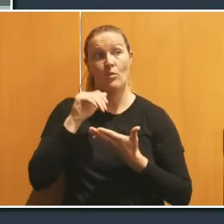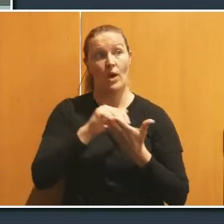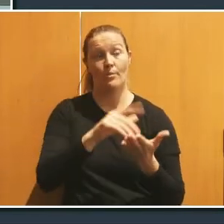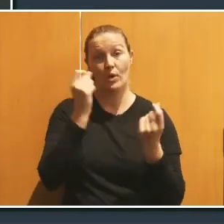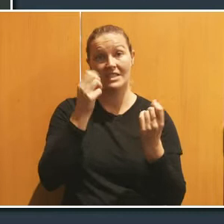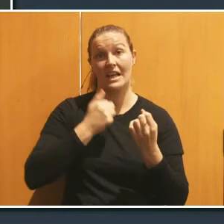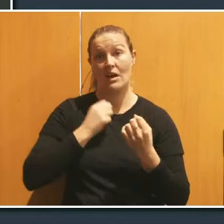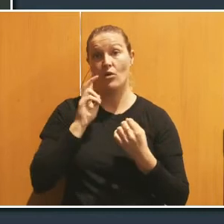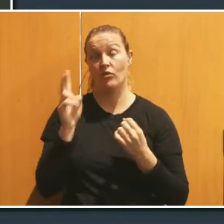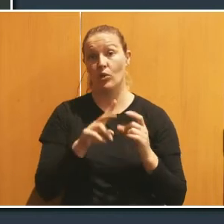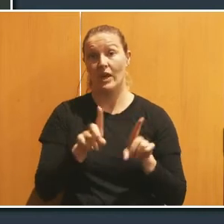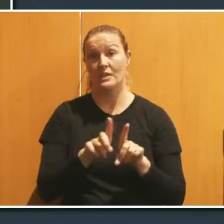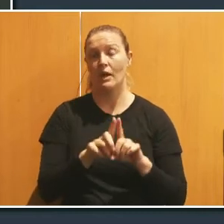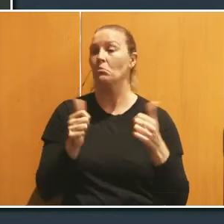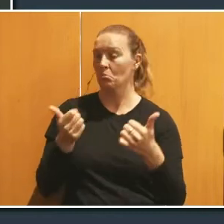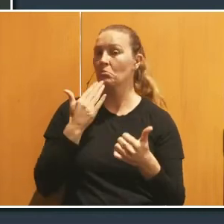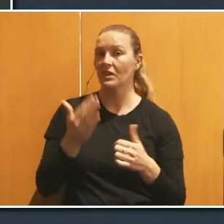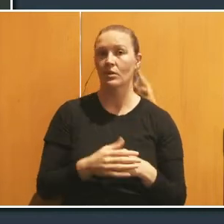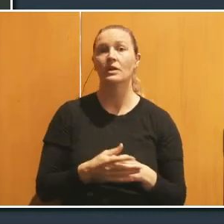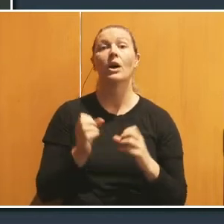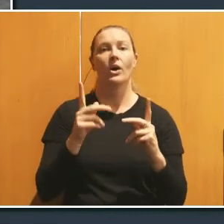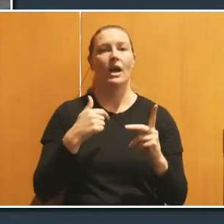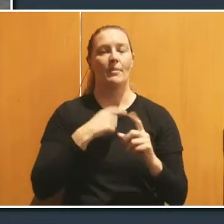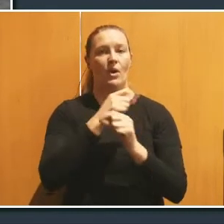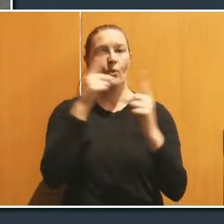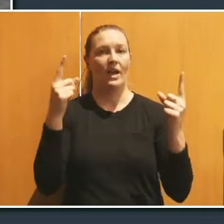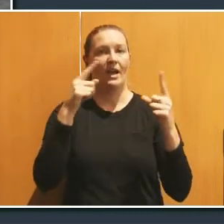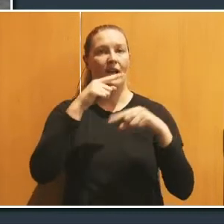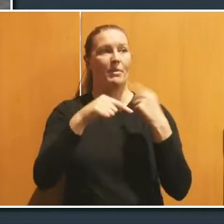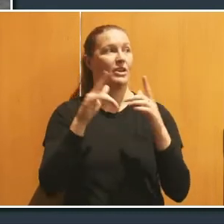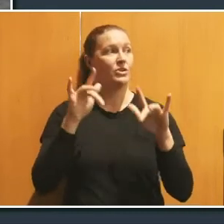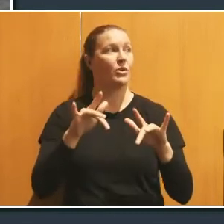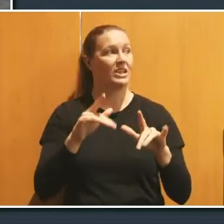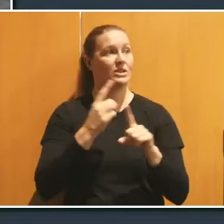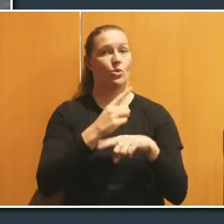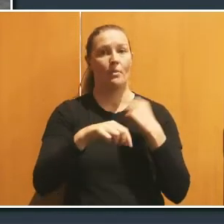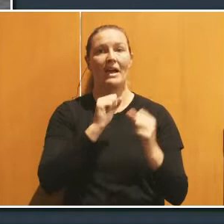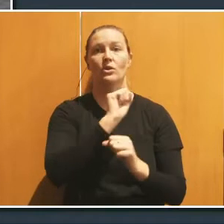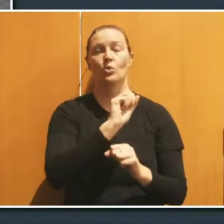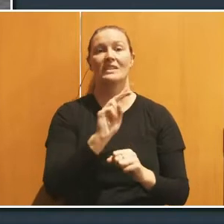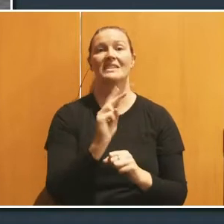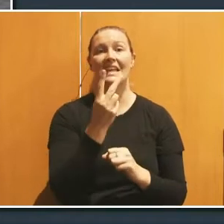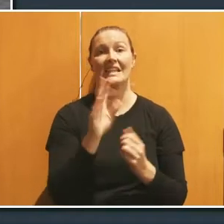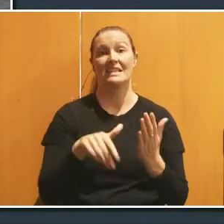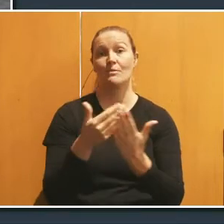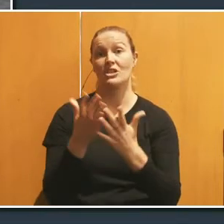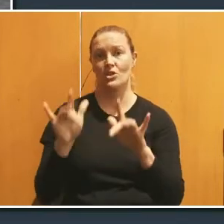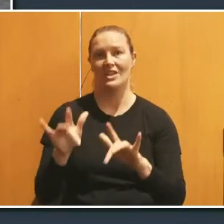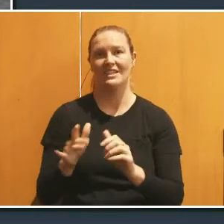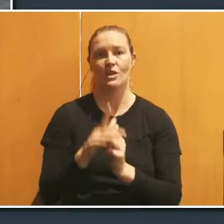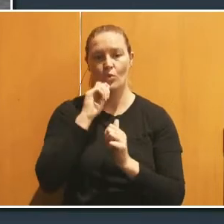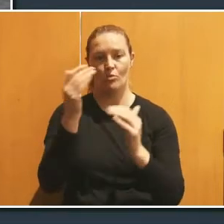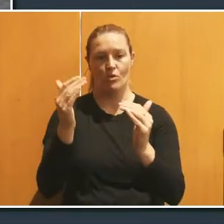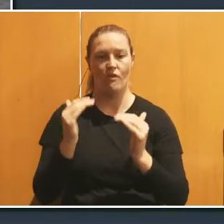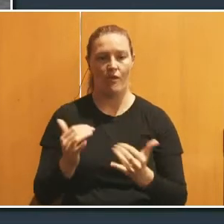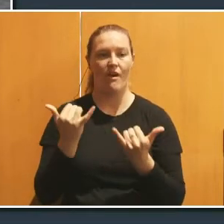Gotcha. Yep. Thank you. Now, I'm just conscious that we haven't actually got to the second submission as yet. Yes. So we'll